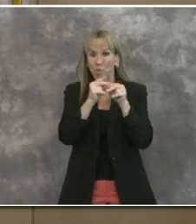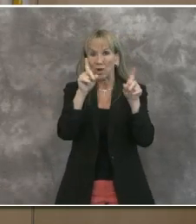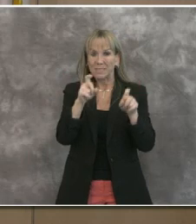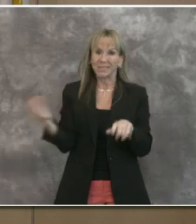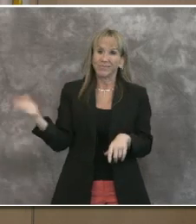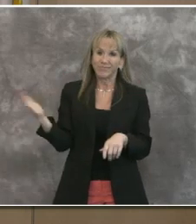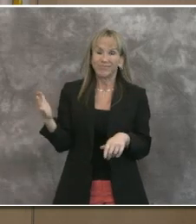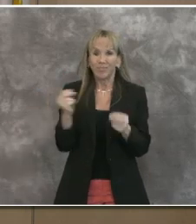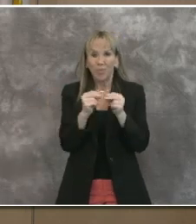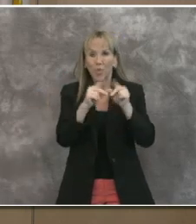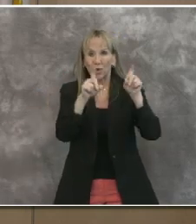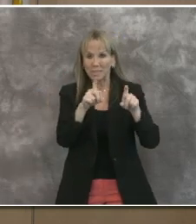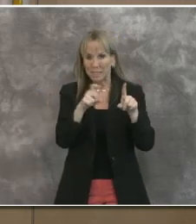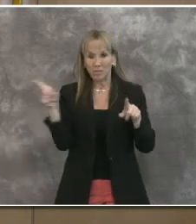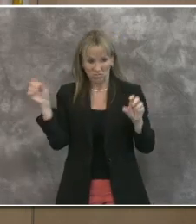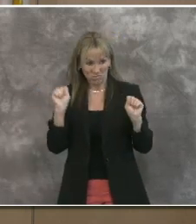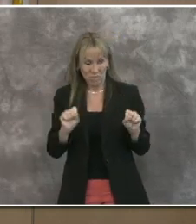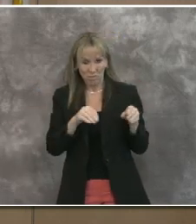if so, how?